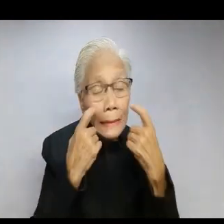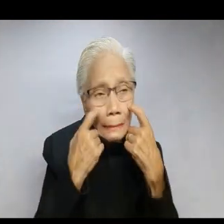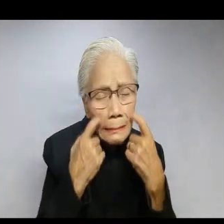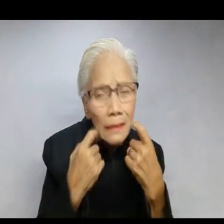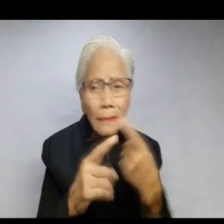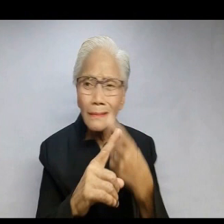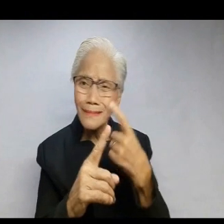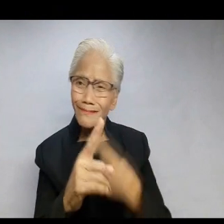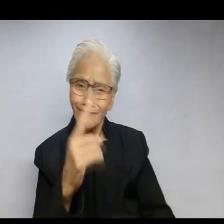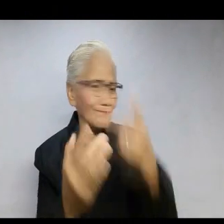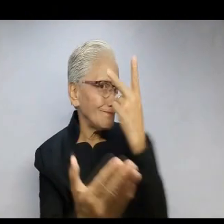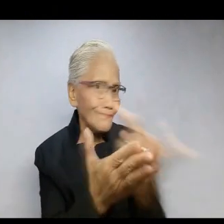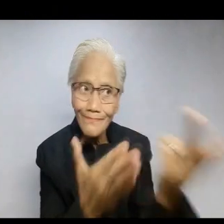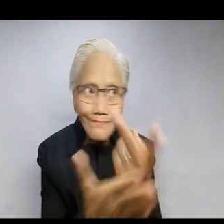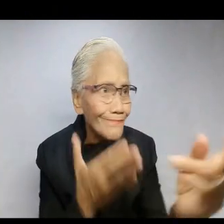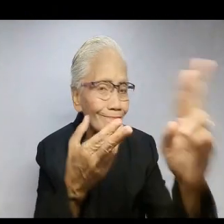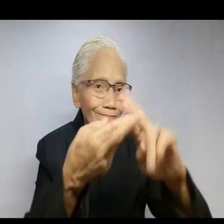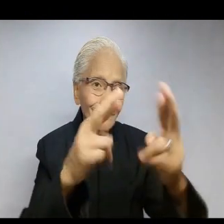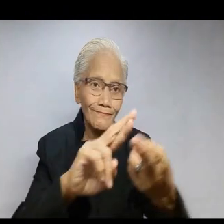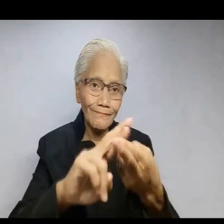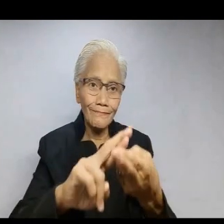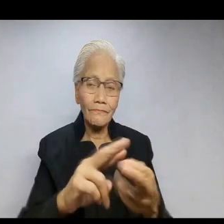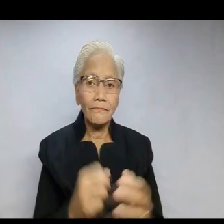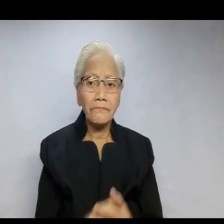Maybe, tears from failed relationships.